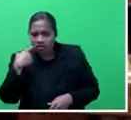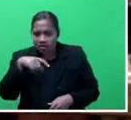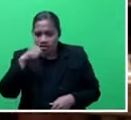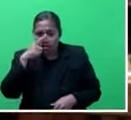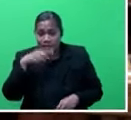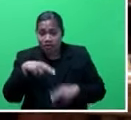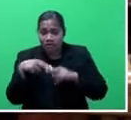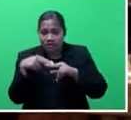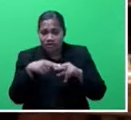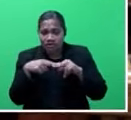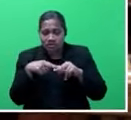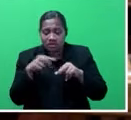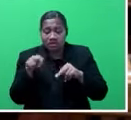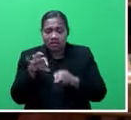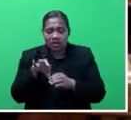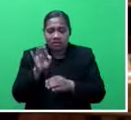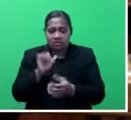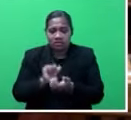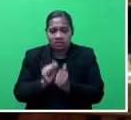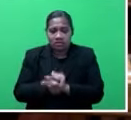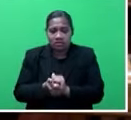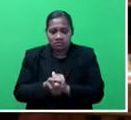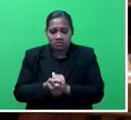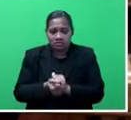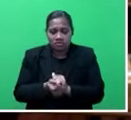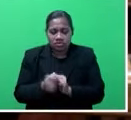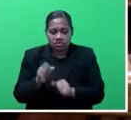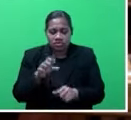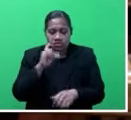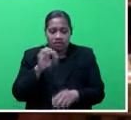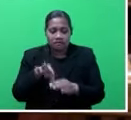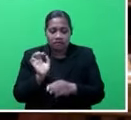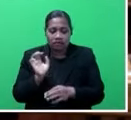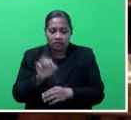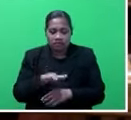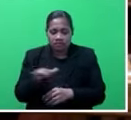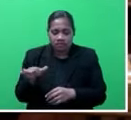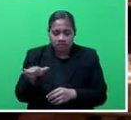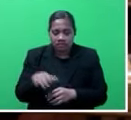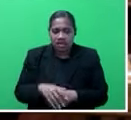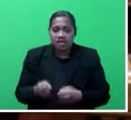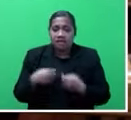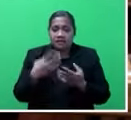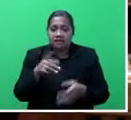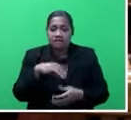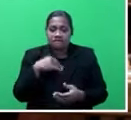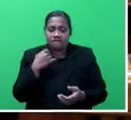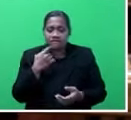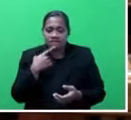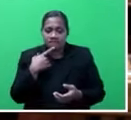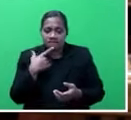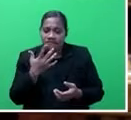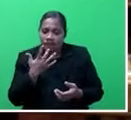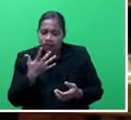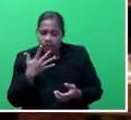is an election gimmick to buy votes, give false promises, and hoodwink the people of this nation,